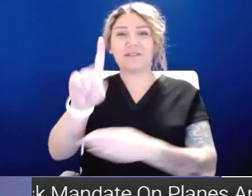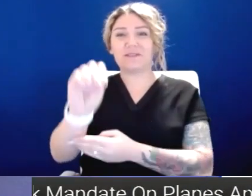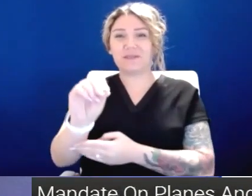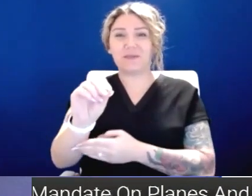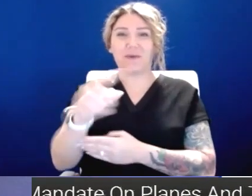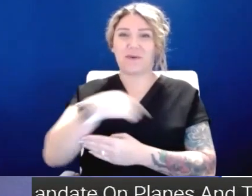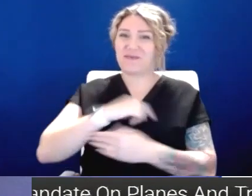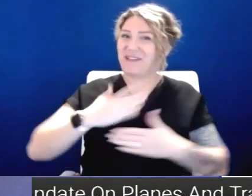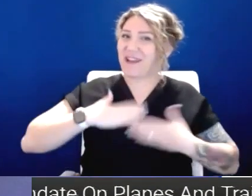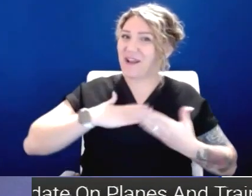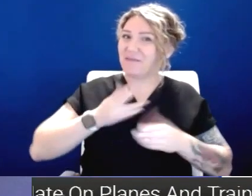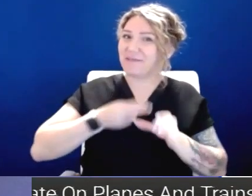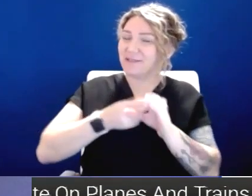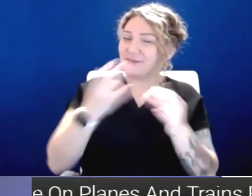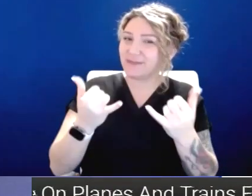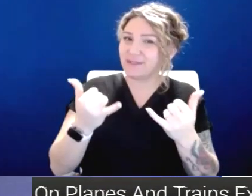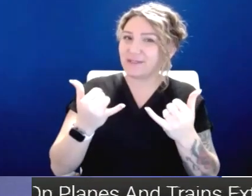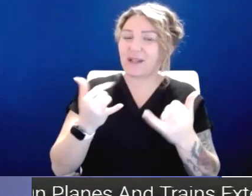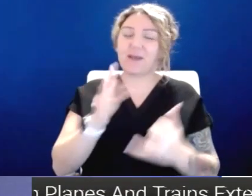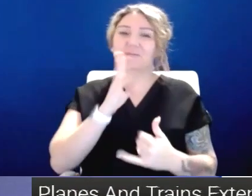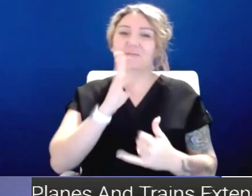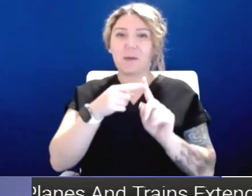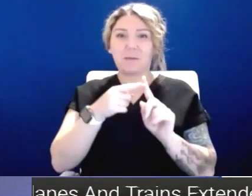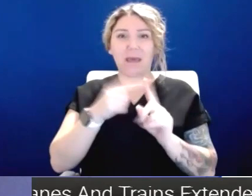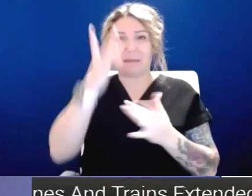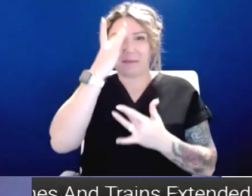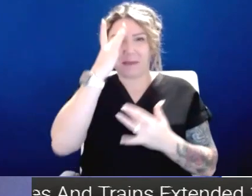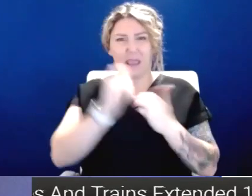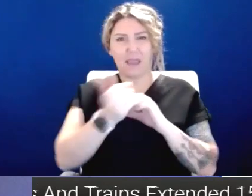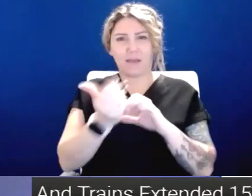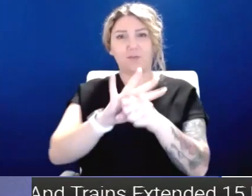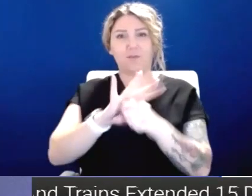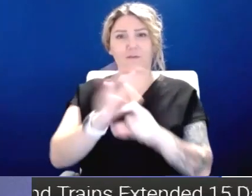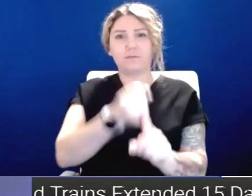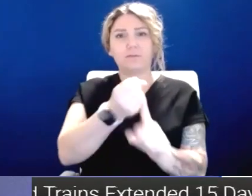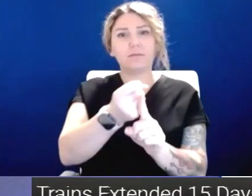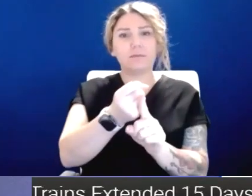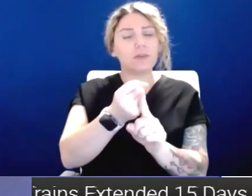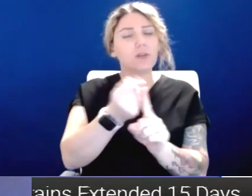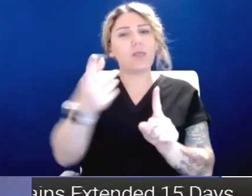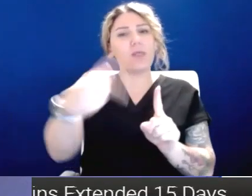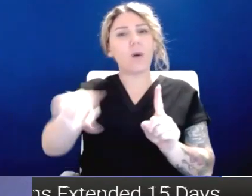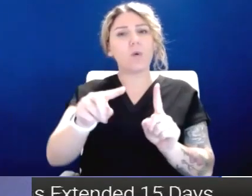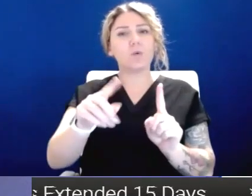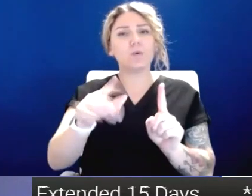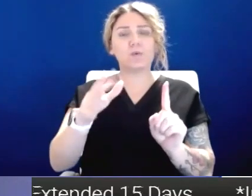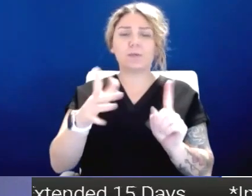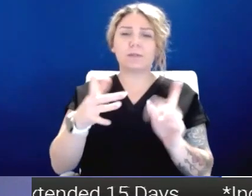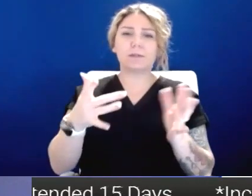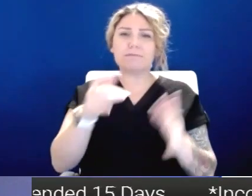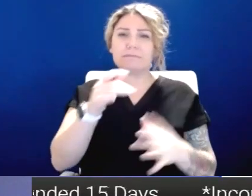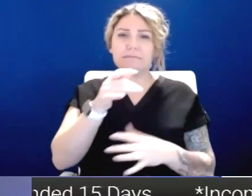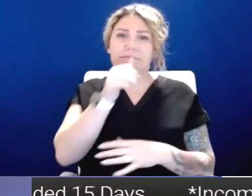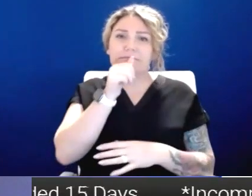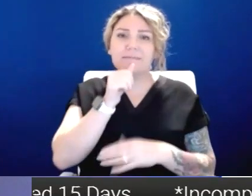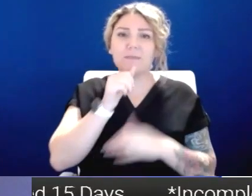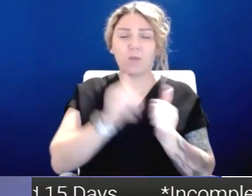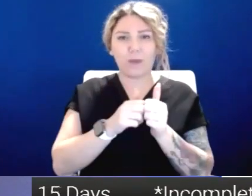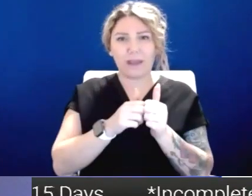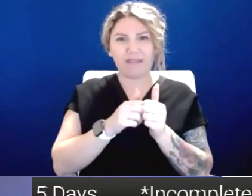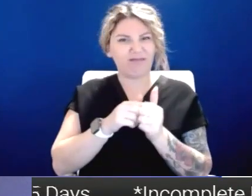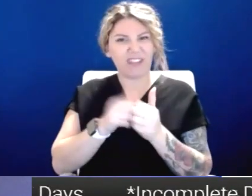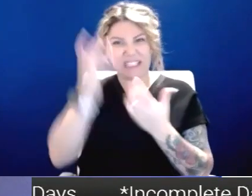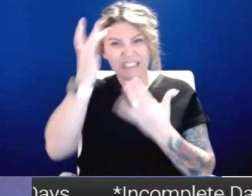about Parkinson's disease. How has COVID impacted those dealing with Parkinson's? What has been the COVID